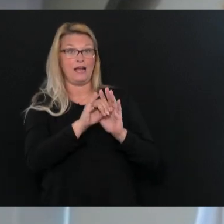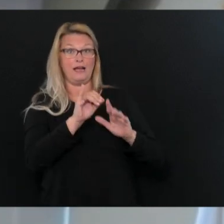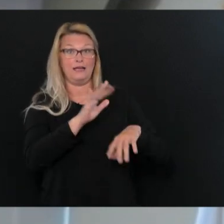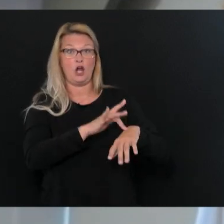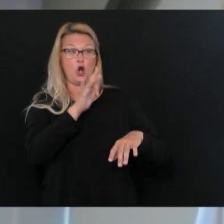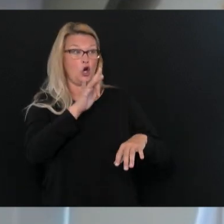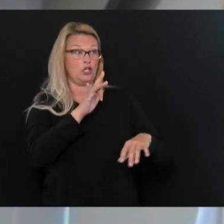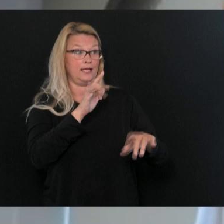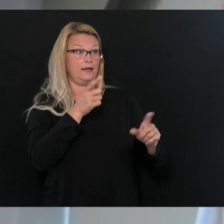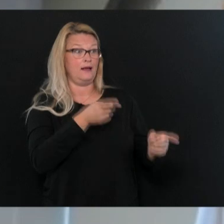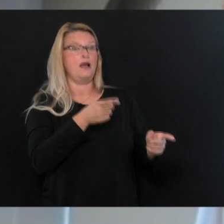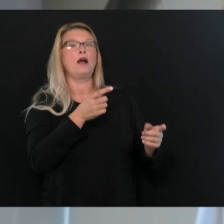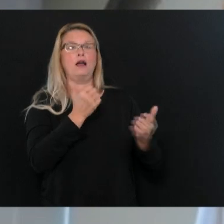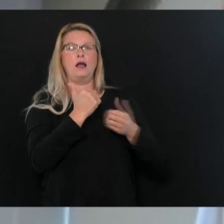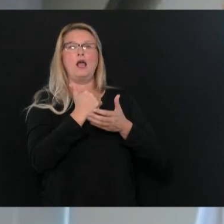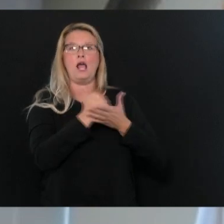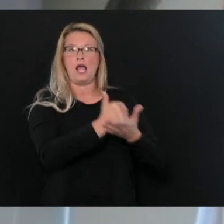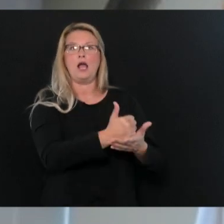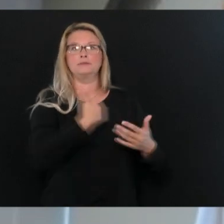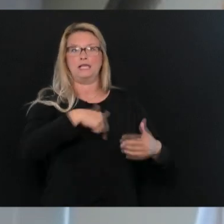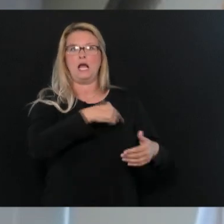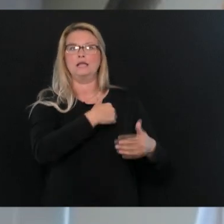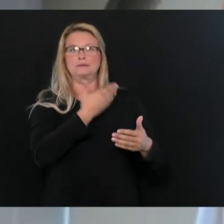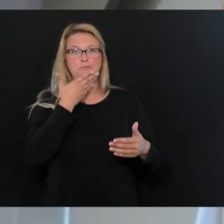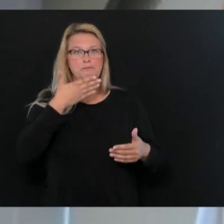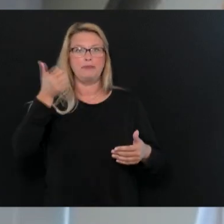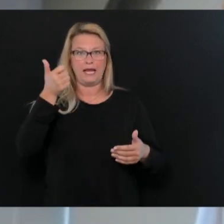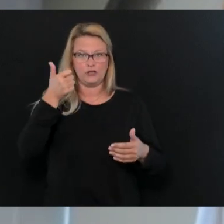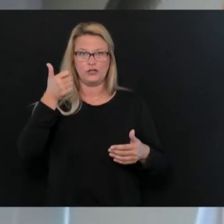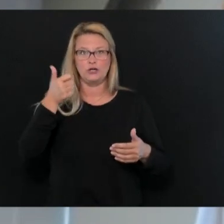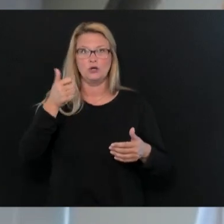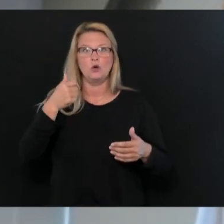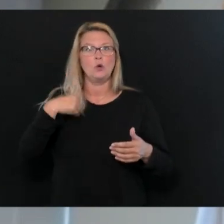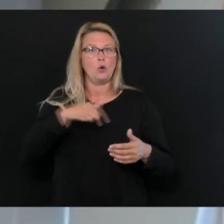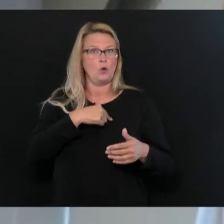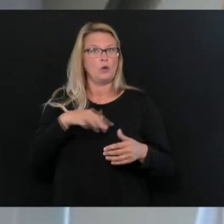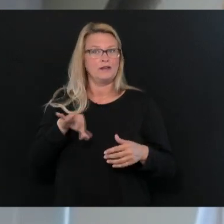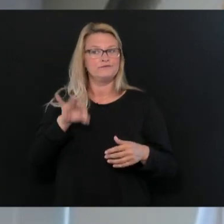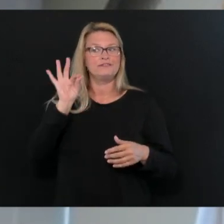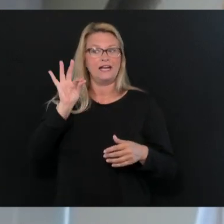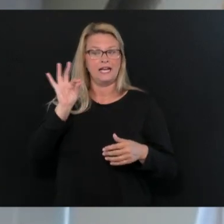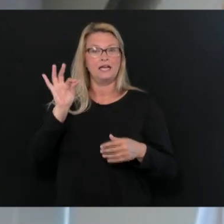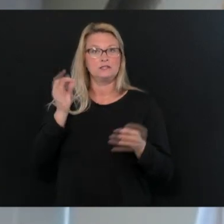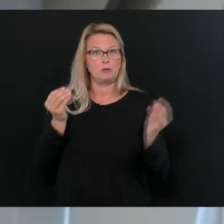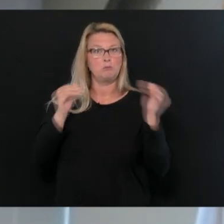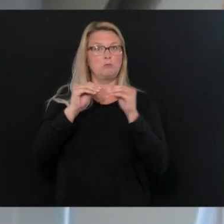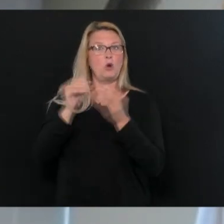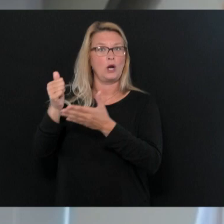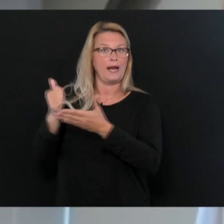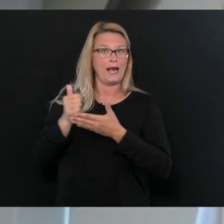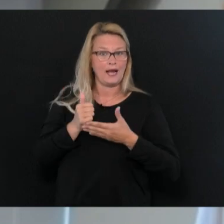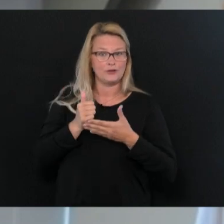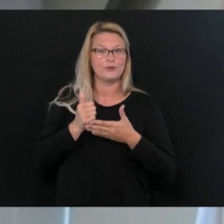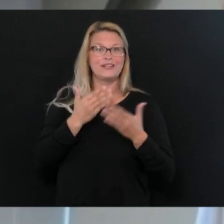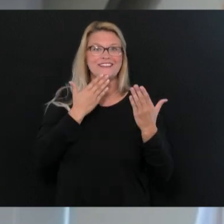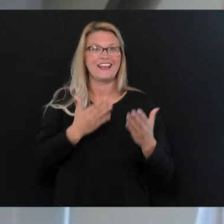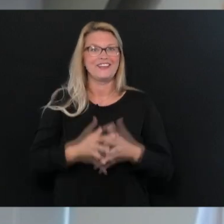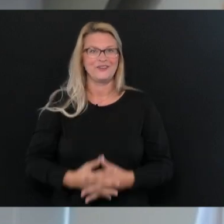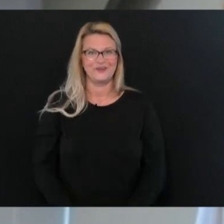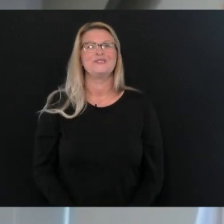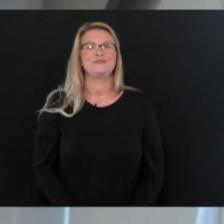as well as the therapeutic intervention that found does help, but nothing else to add. Thank you.